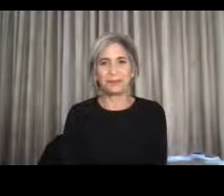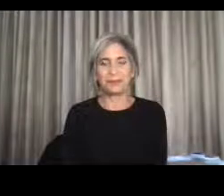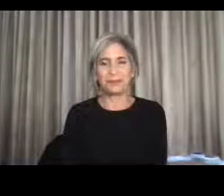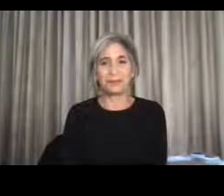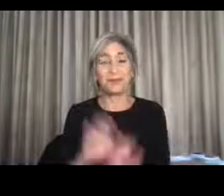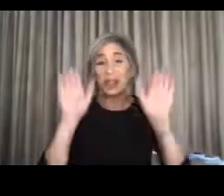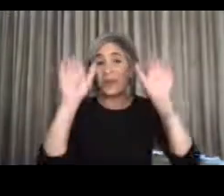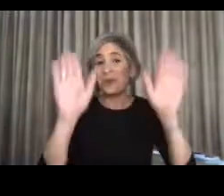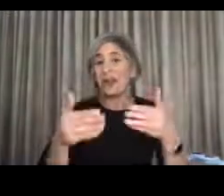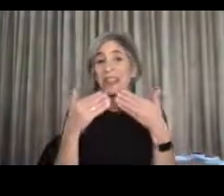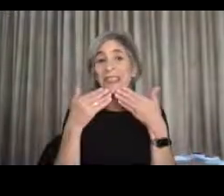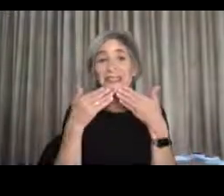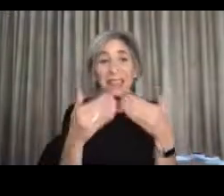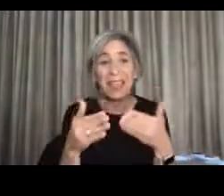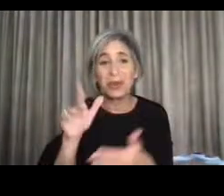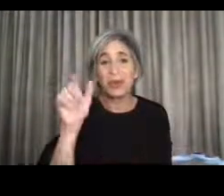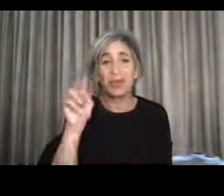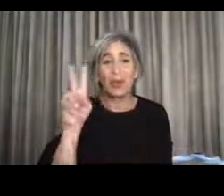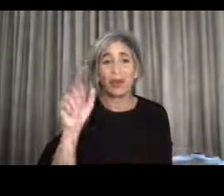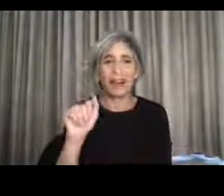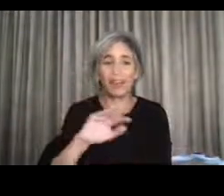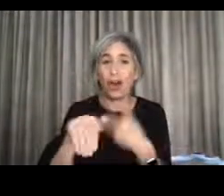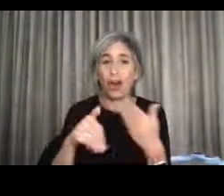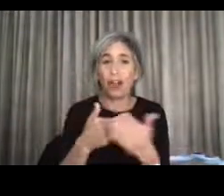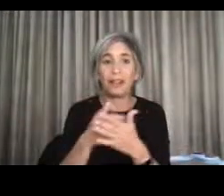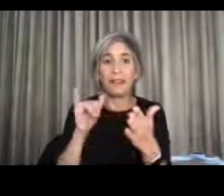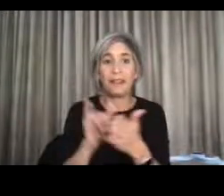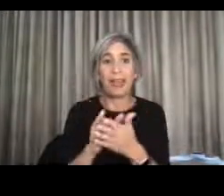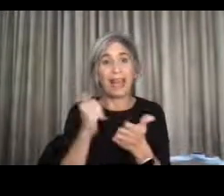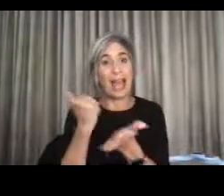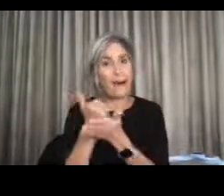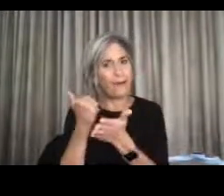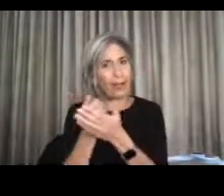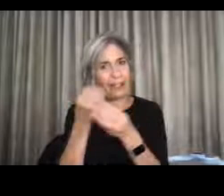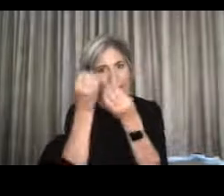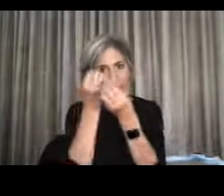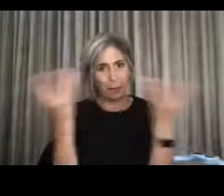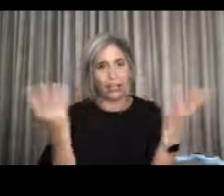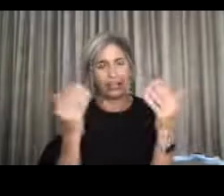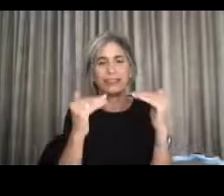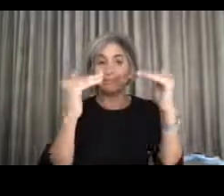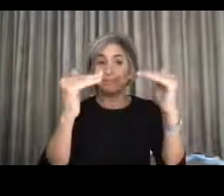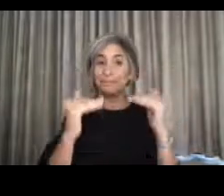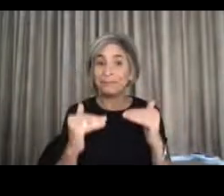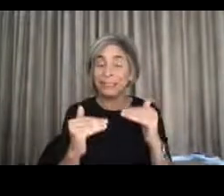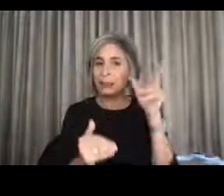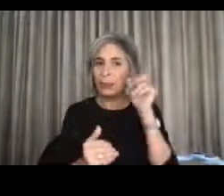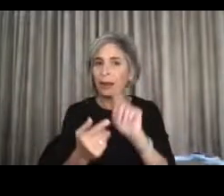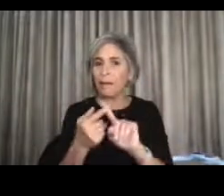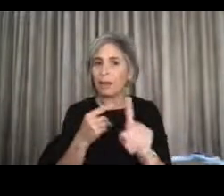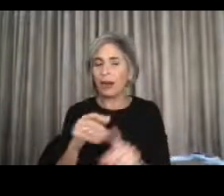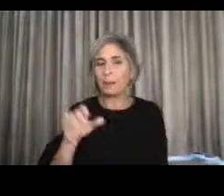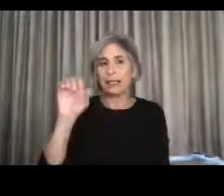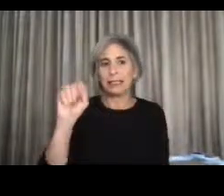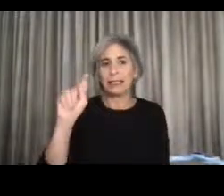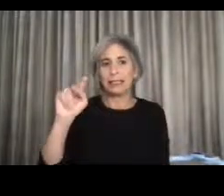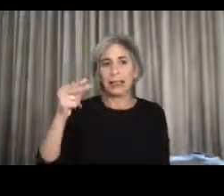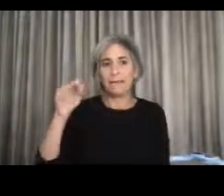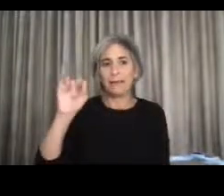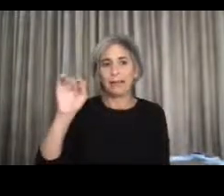Great. Thank you so much, Laura, for all of the useful information. Next, we'll go ahead and hear from Stephanie Soflop, who is